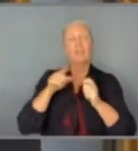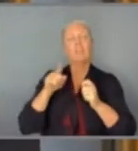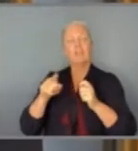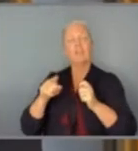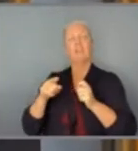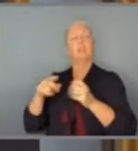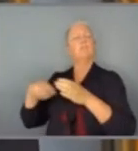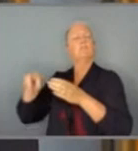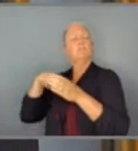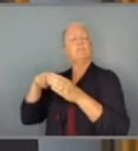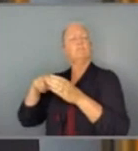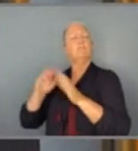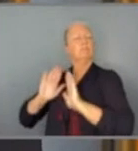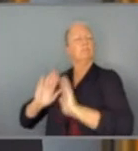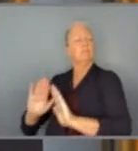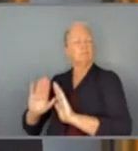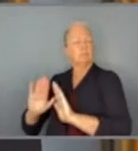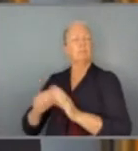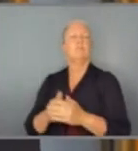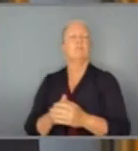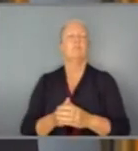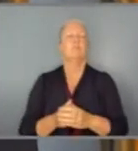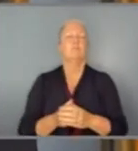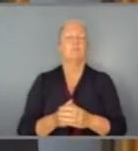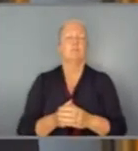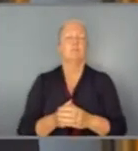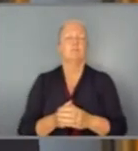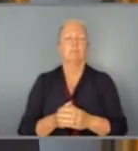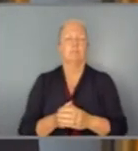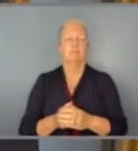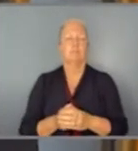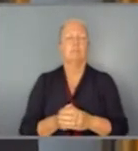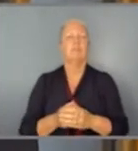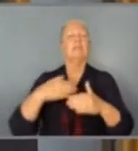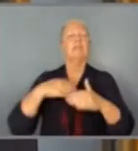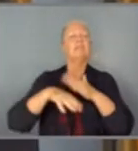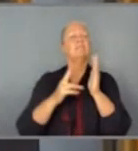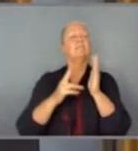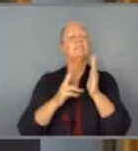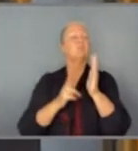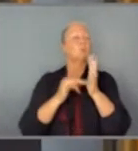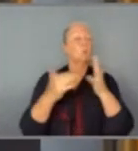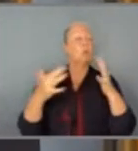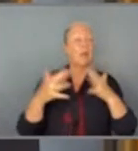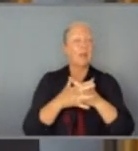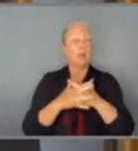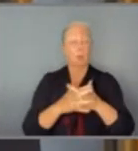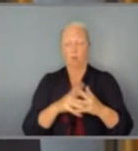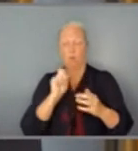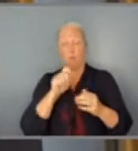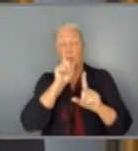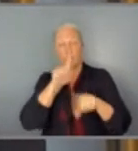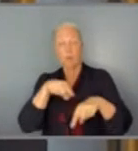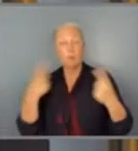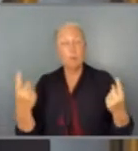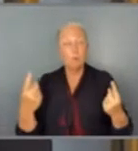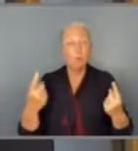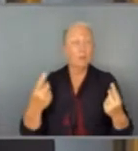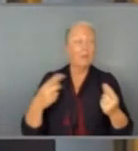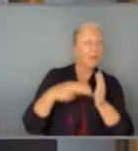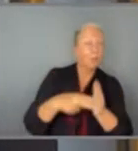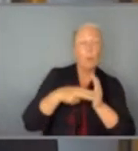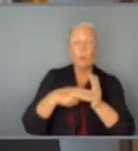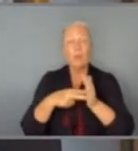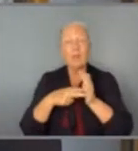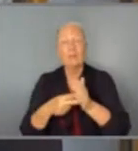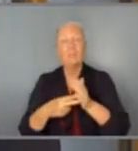Victoria, it is very, very difficult to get a test. And if you're getting a test, you're waiting for many hours. You might not get the